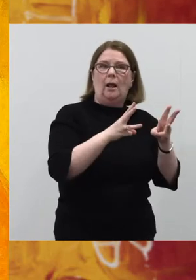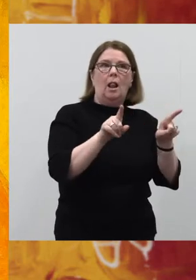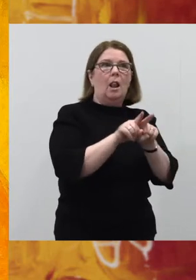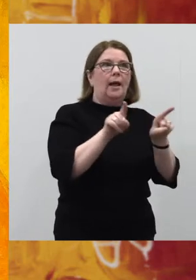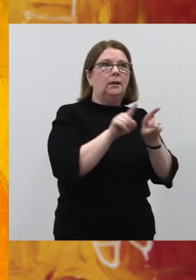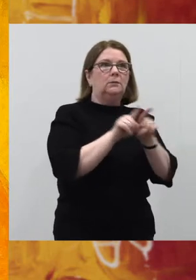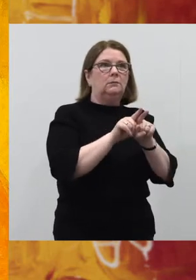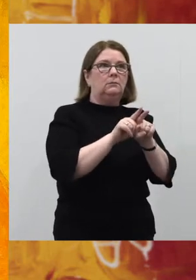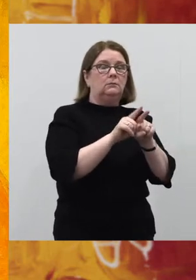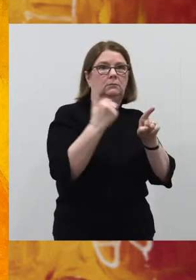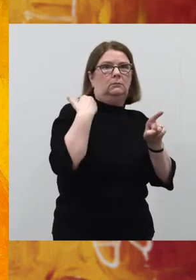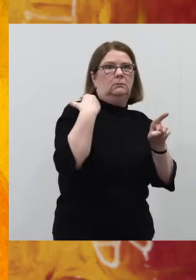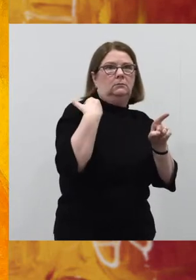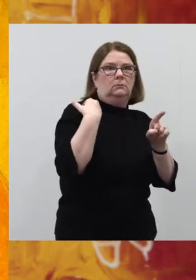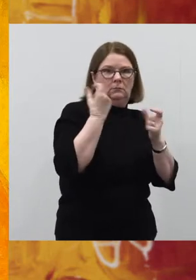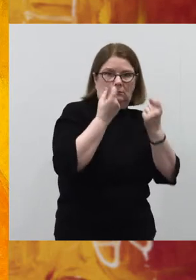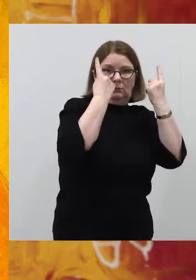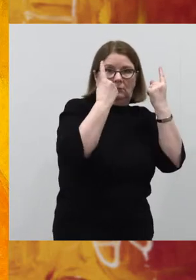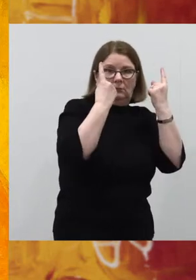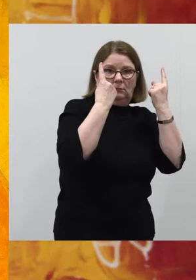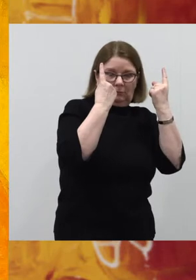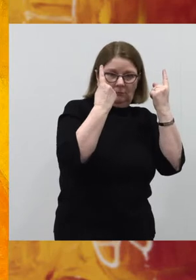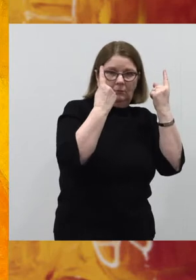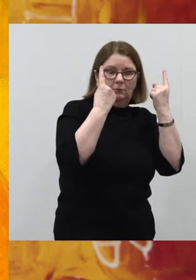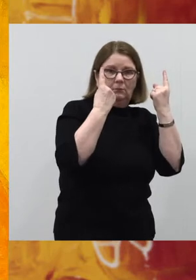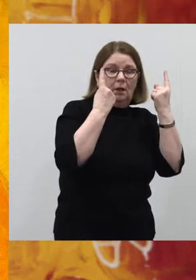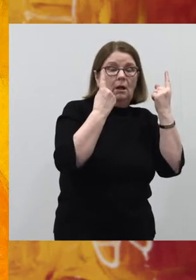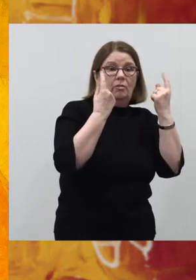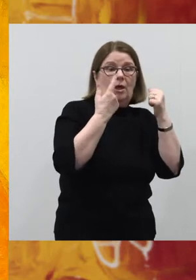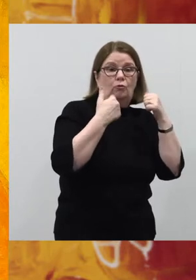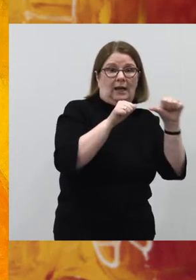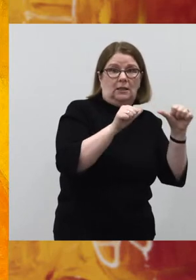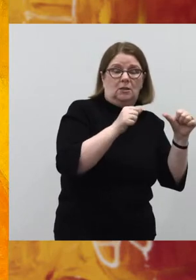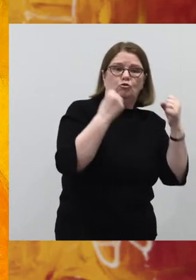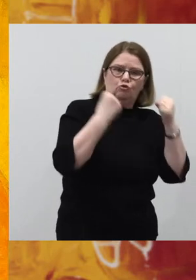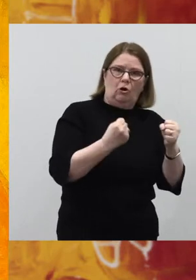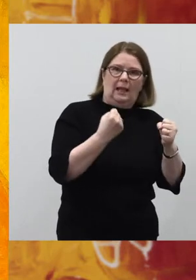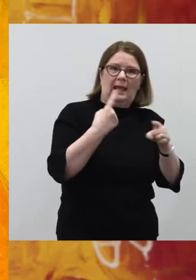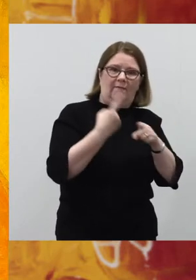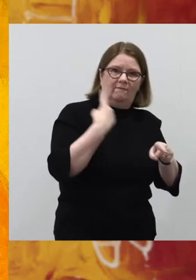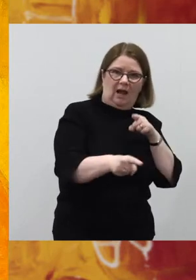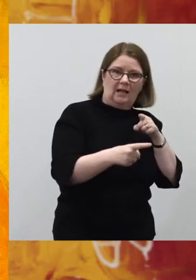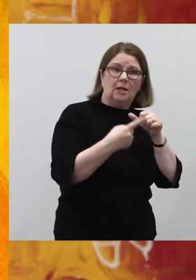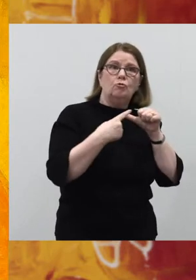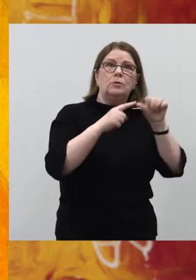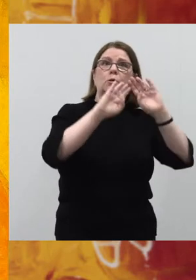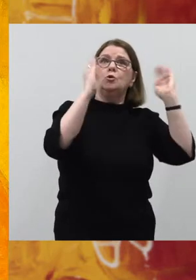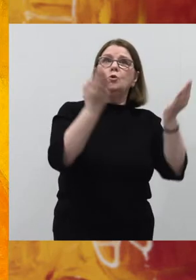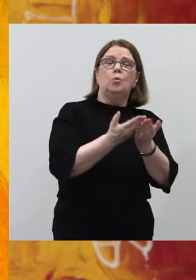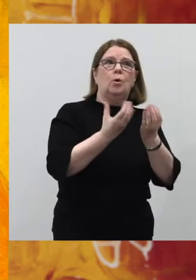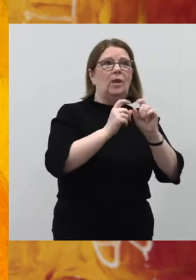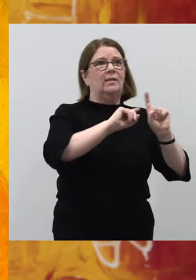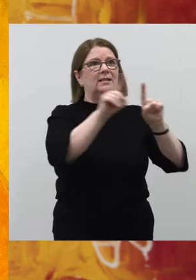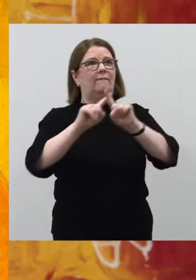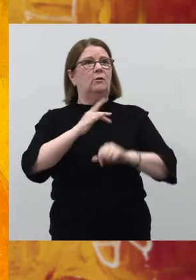Once again, Ken Kiff has created an image of glowing self-recognition and peace that epitomises one of the benefits of engaging with the